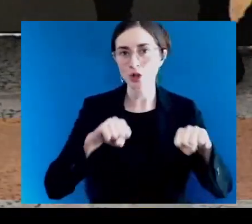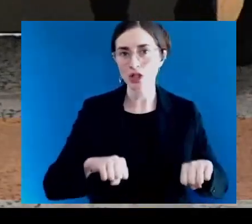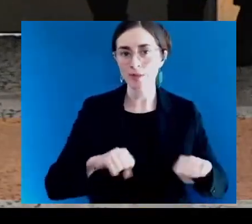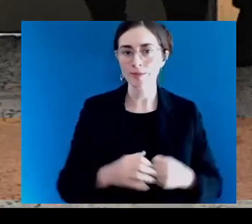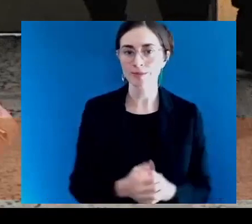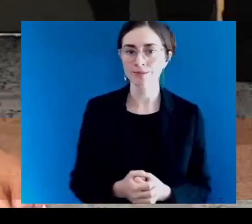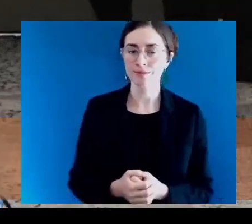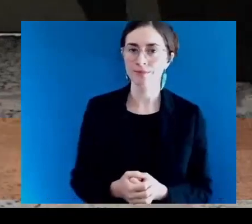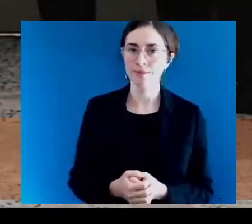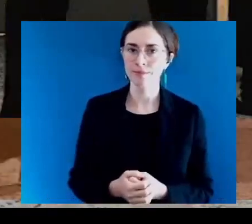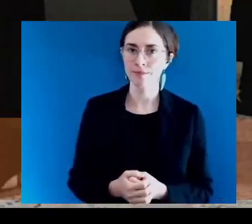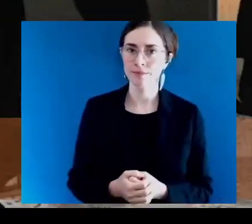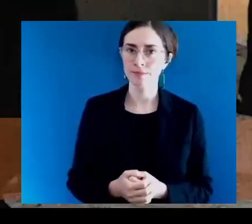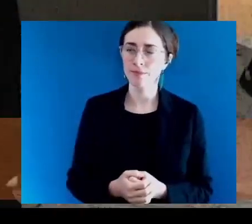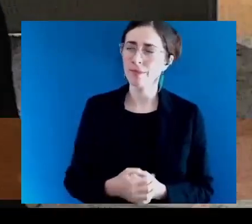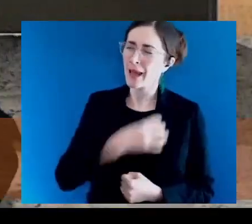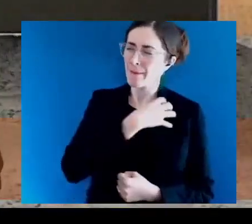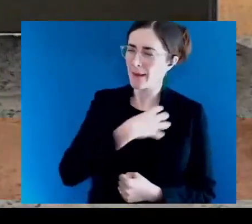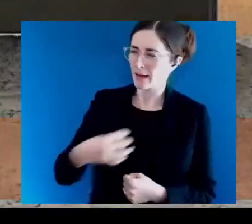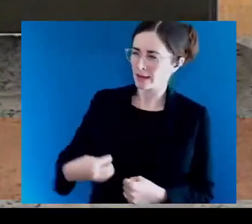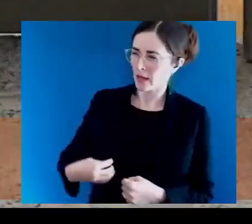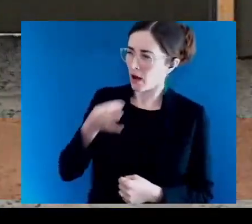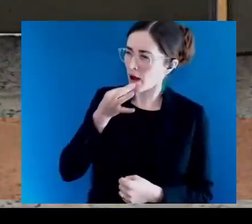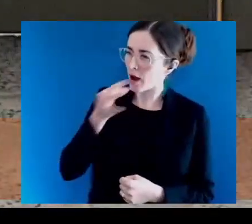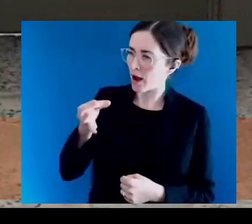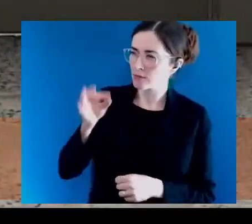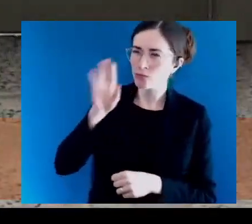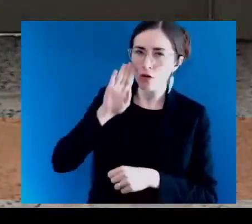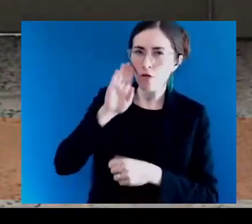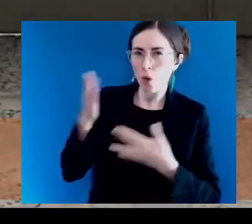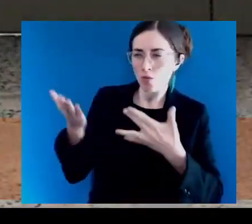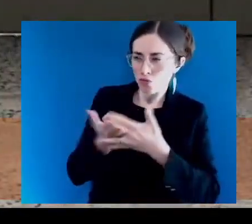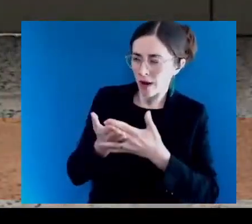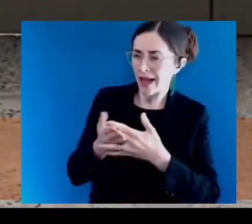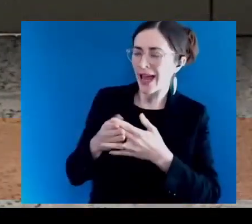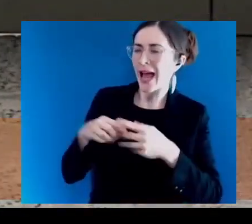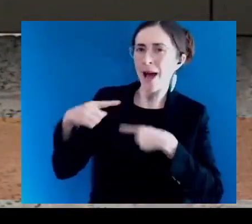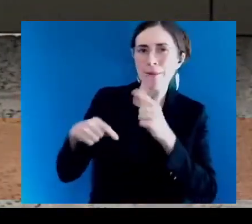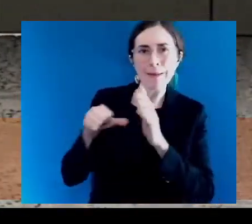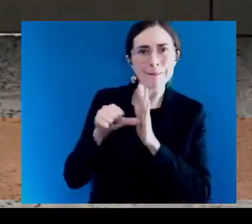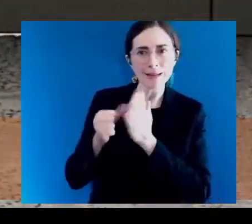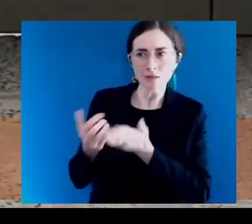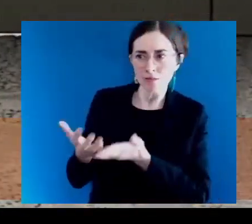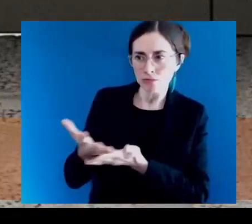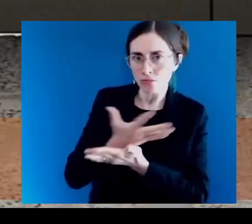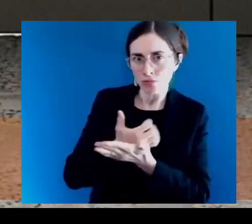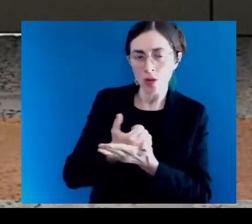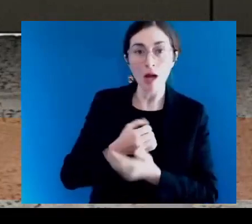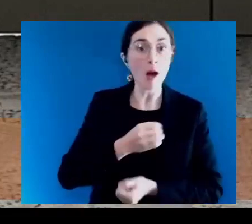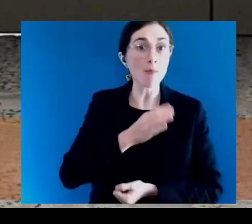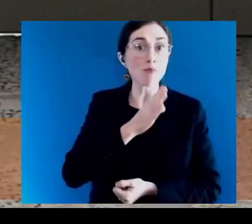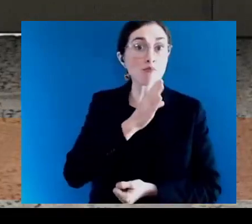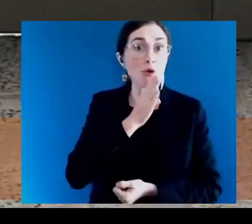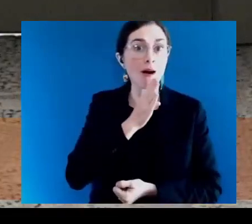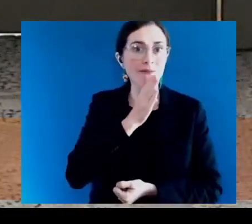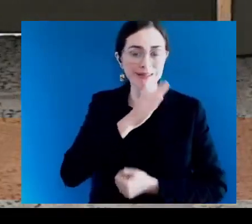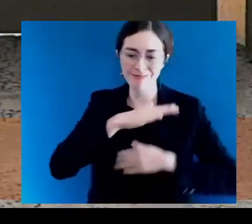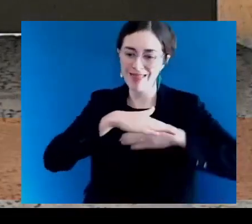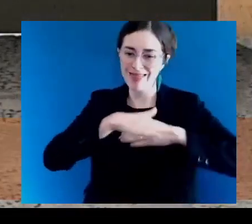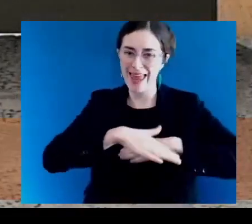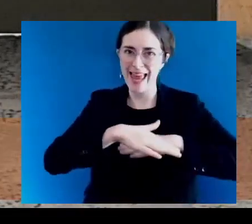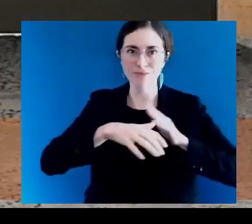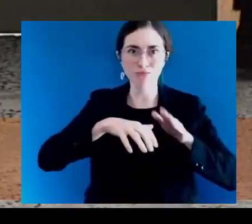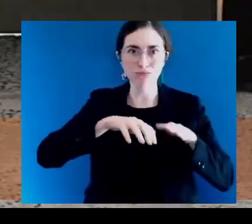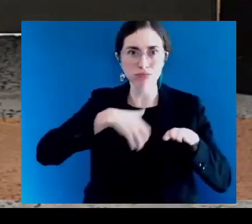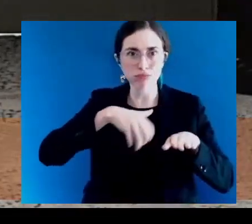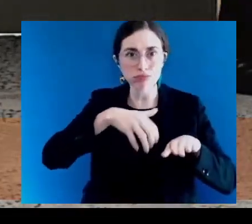Minister, one of the things I asked you before the break was in relation to revenue from private land, from extractables. Did you have an